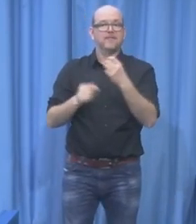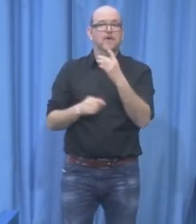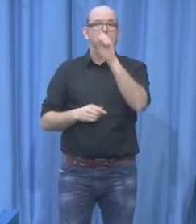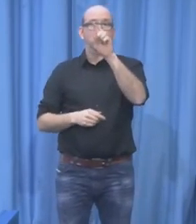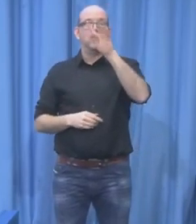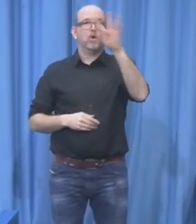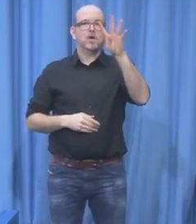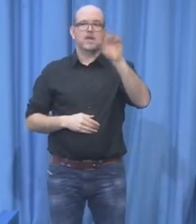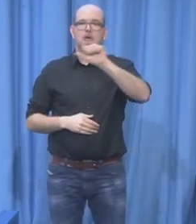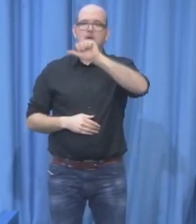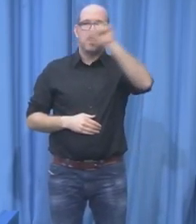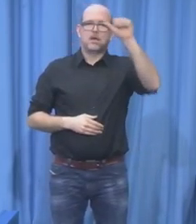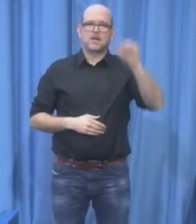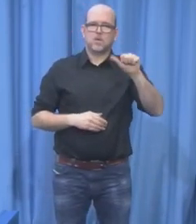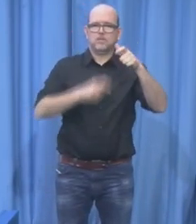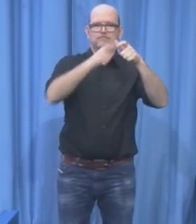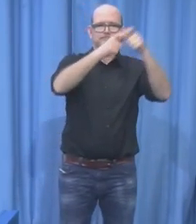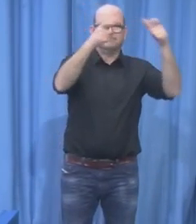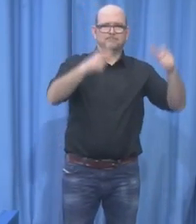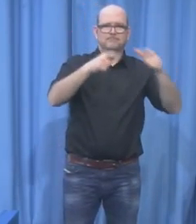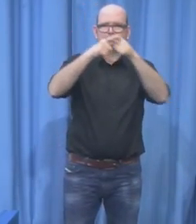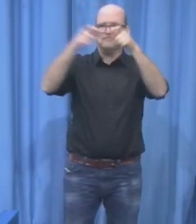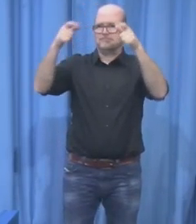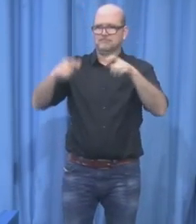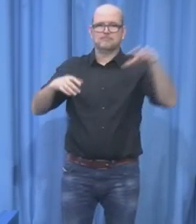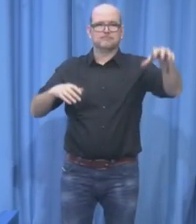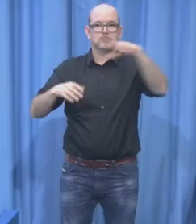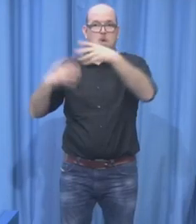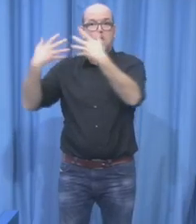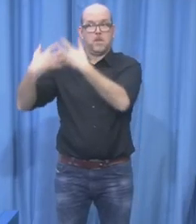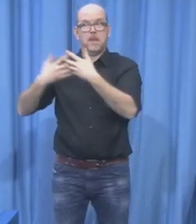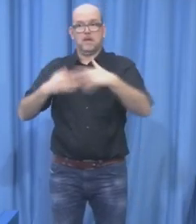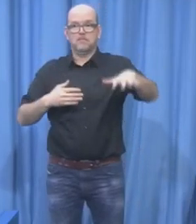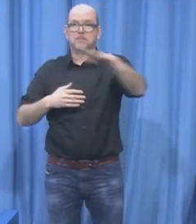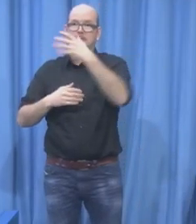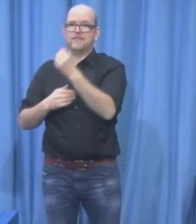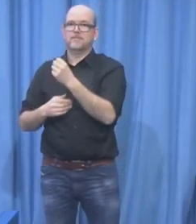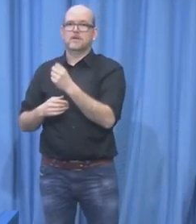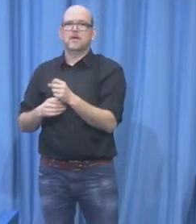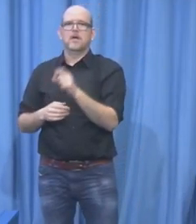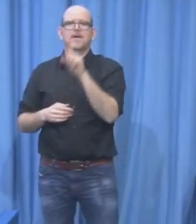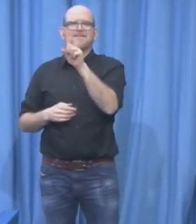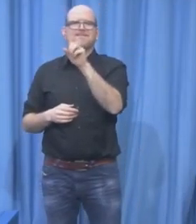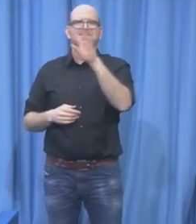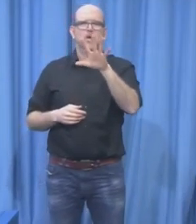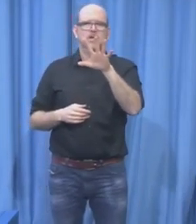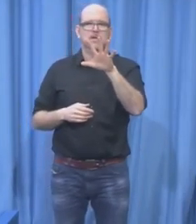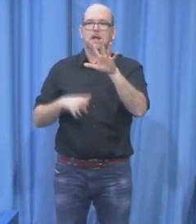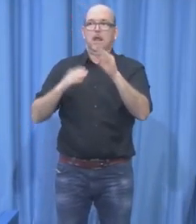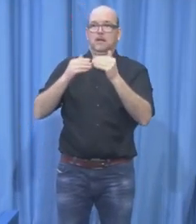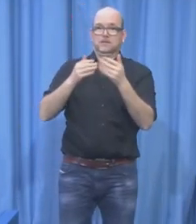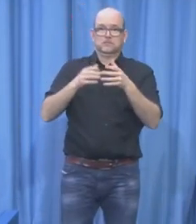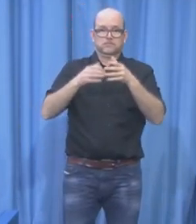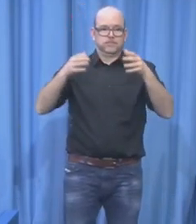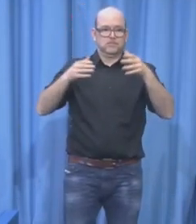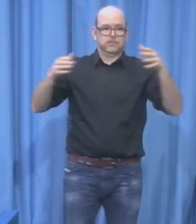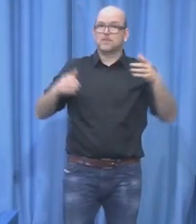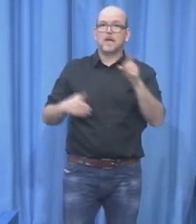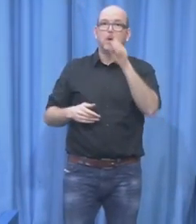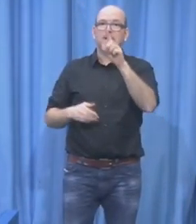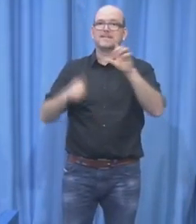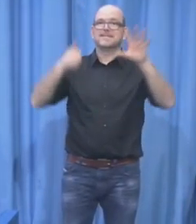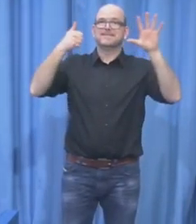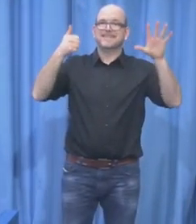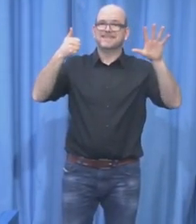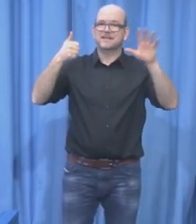my presentation had to be submitted, so it's actually 16 now. So 16 other agencies in our in Ontario, so all across